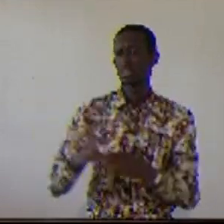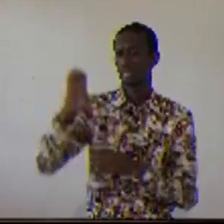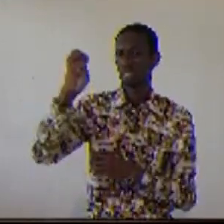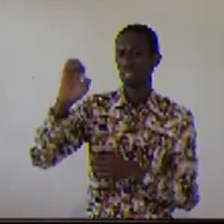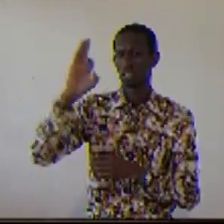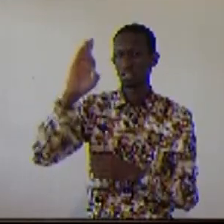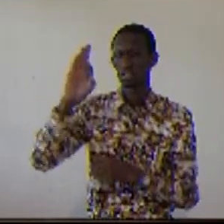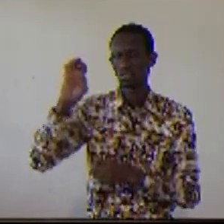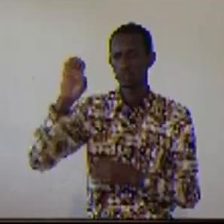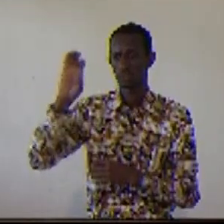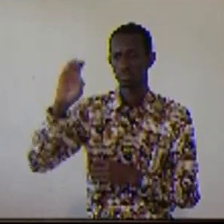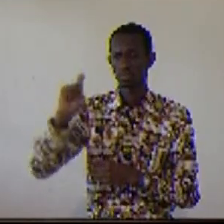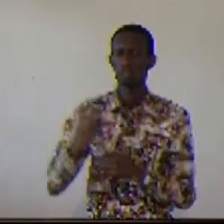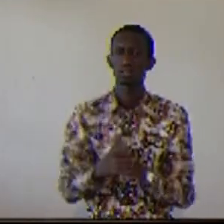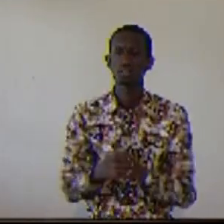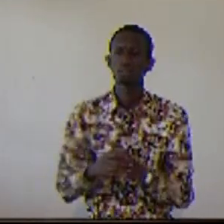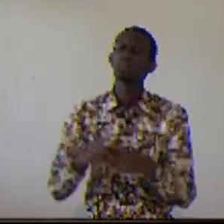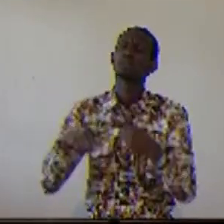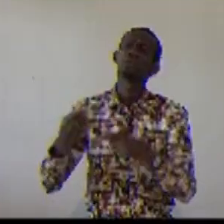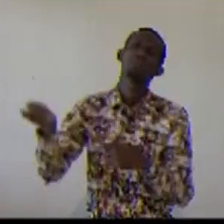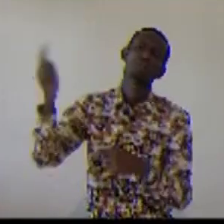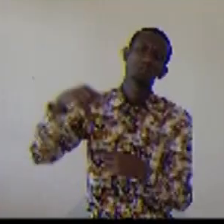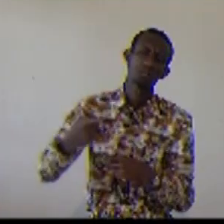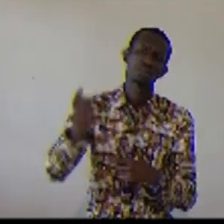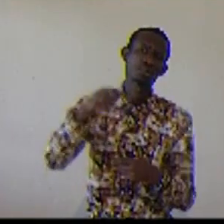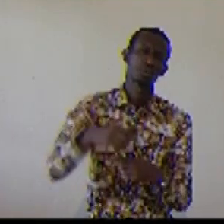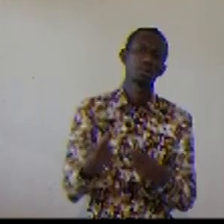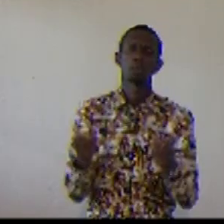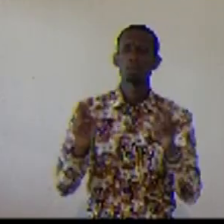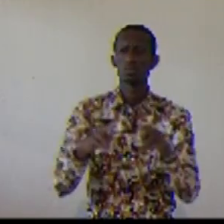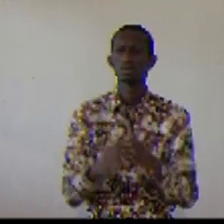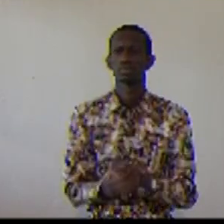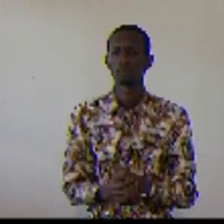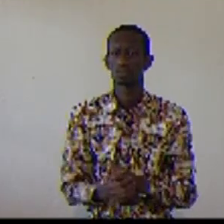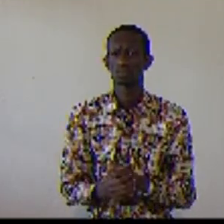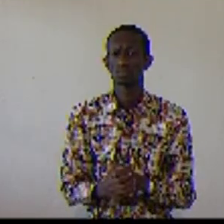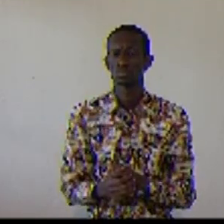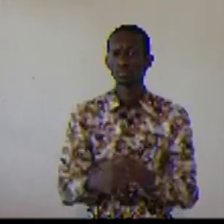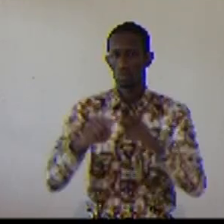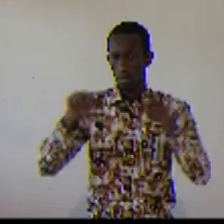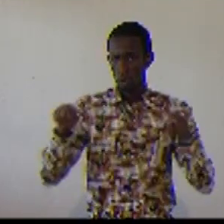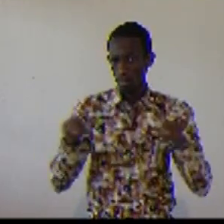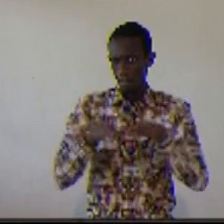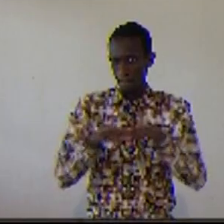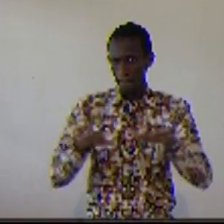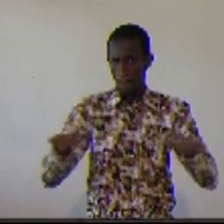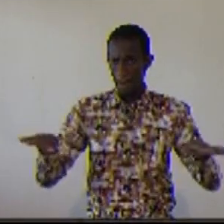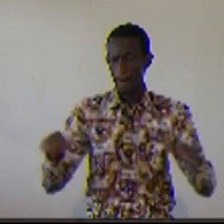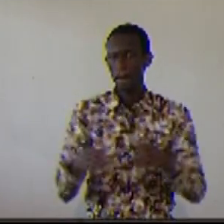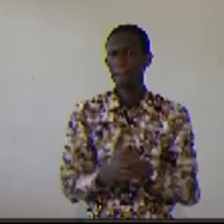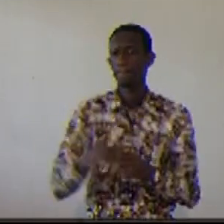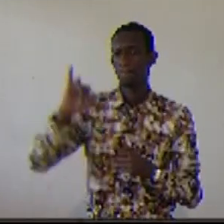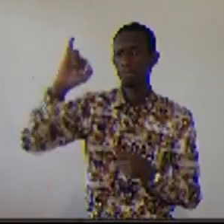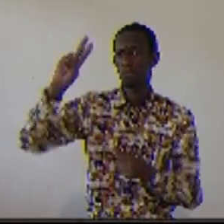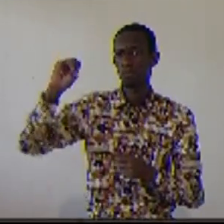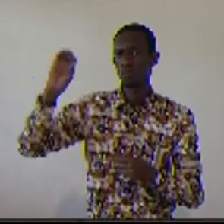still comes in. So the iron nails will rust faster, now the iron filings will